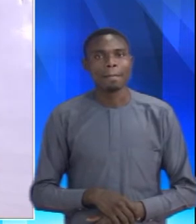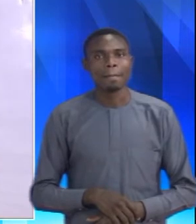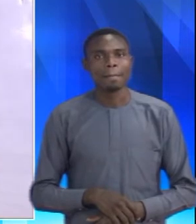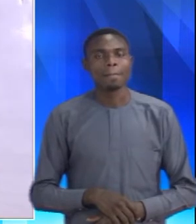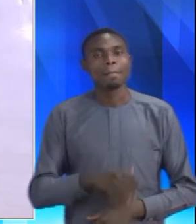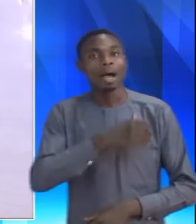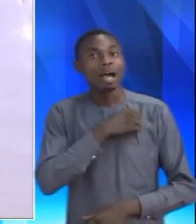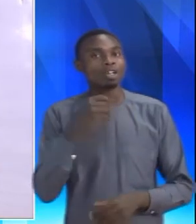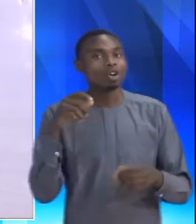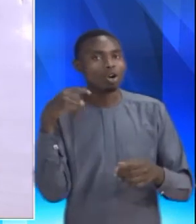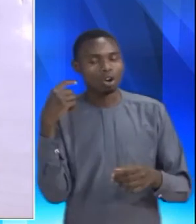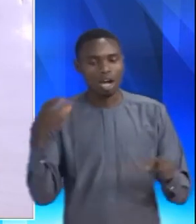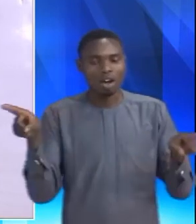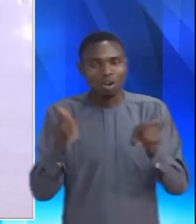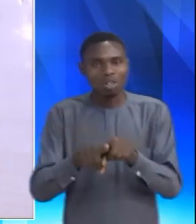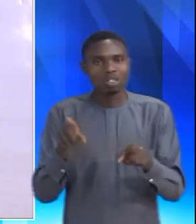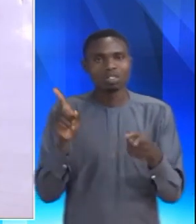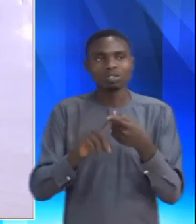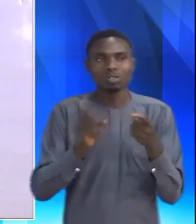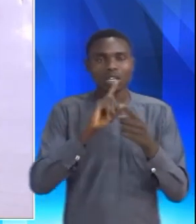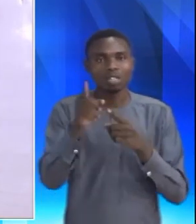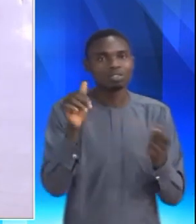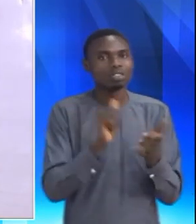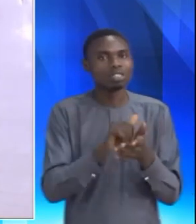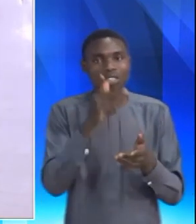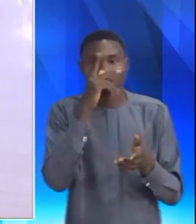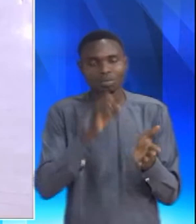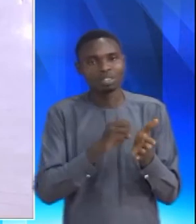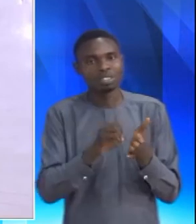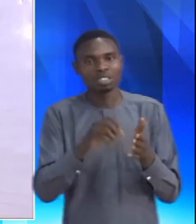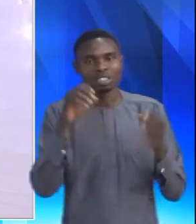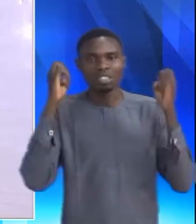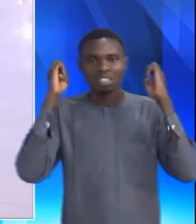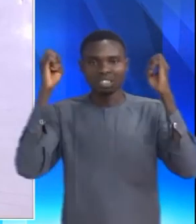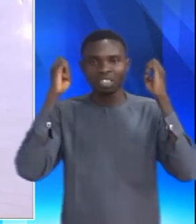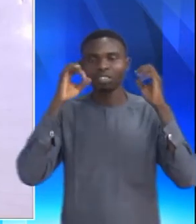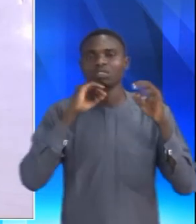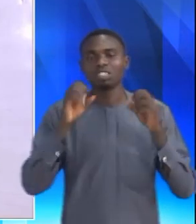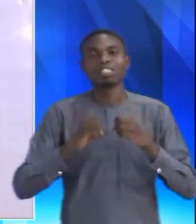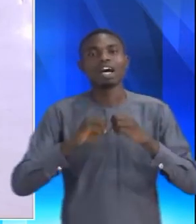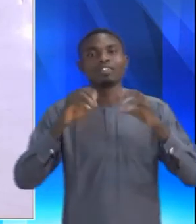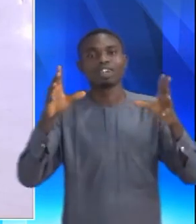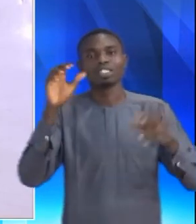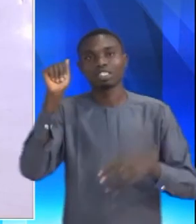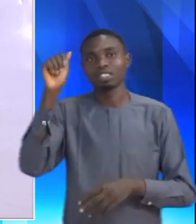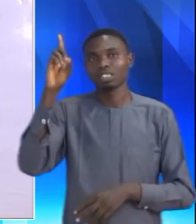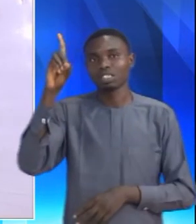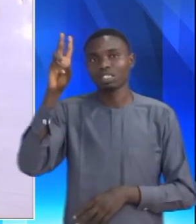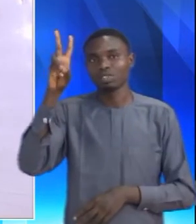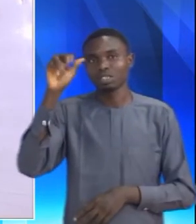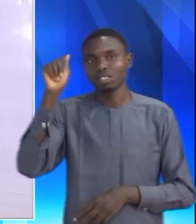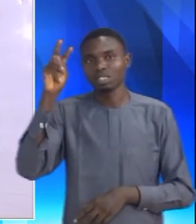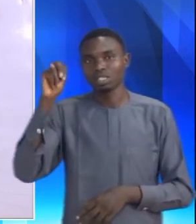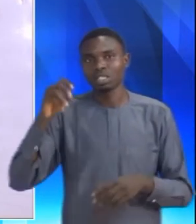advancing. As your usual presenter, my name is Adekunle Adebisi. The topic we are